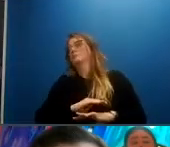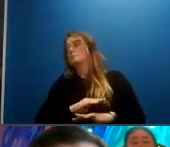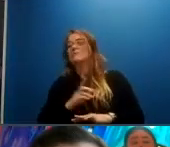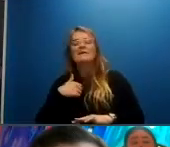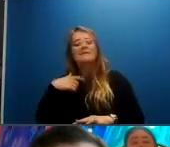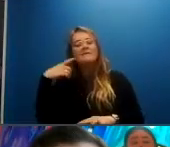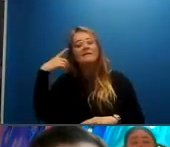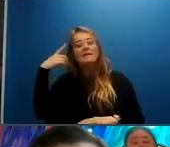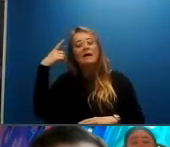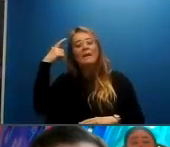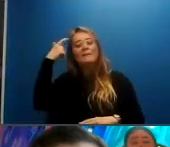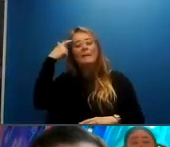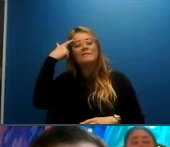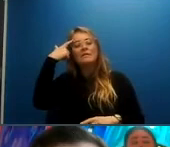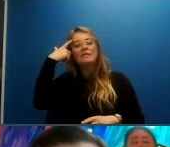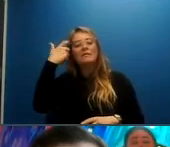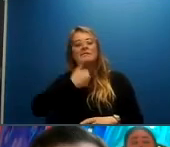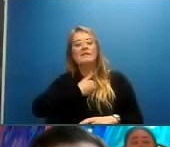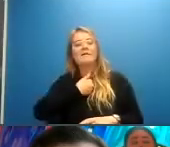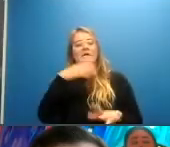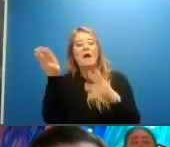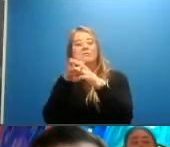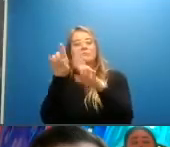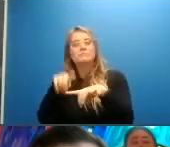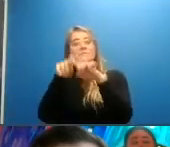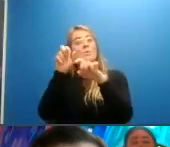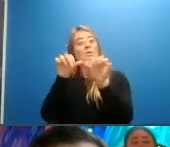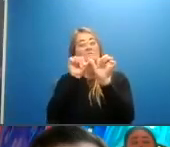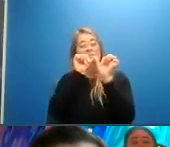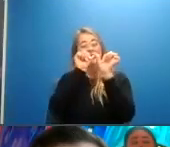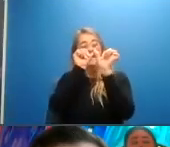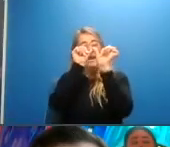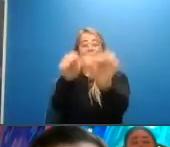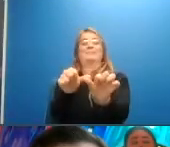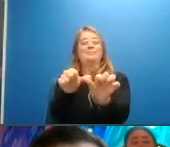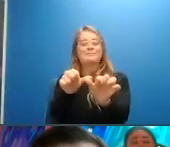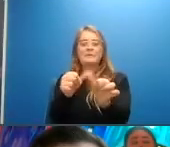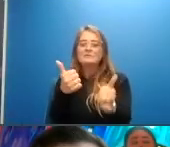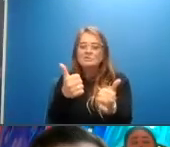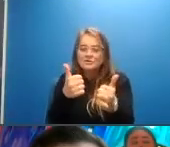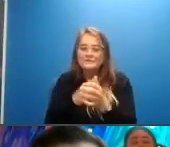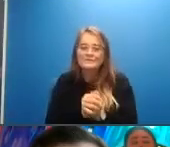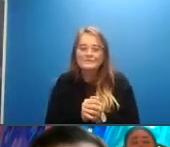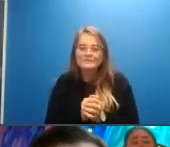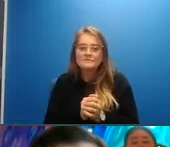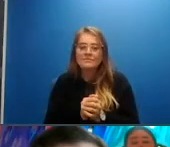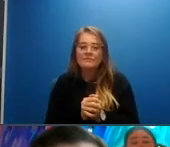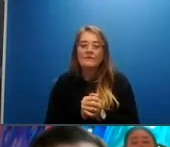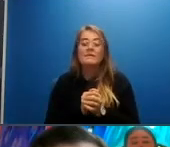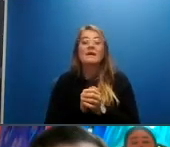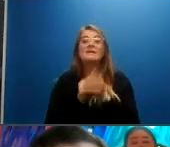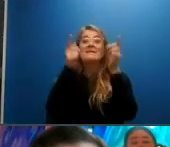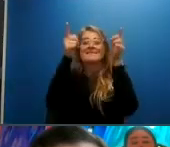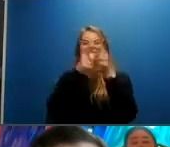mental self, our mind, a break? Or do we keep going? And what are we doing physically in regard to